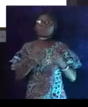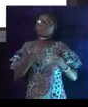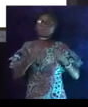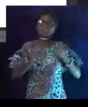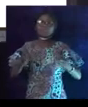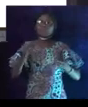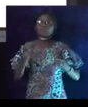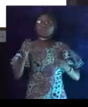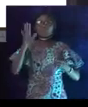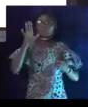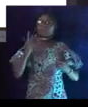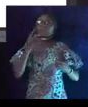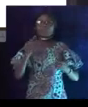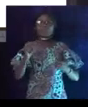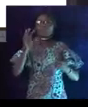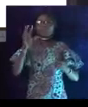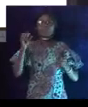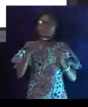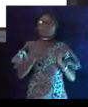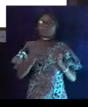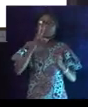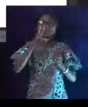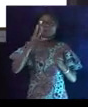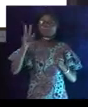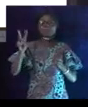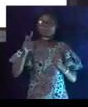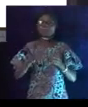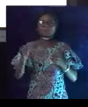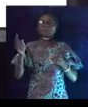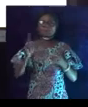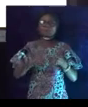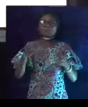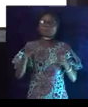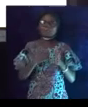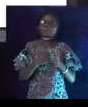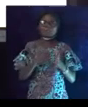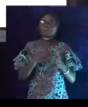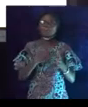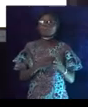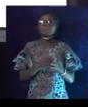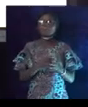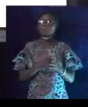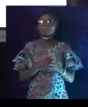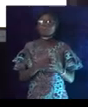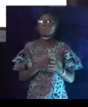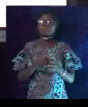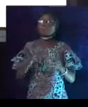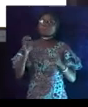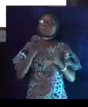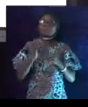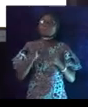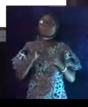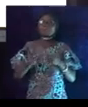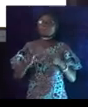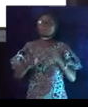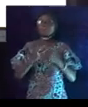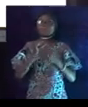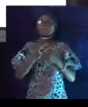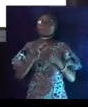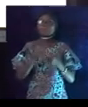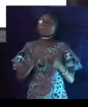this. Da da da da da da. Da da da da da da. Da da da da da da da